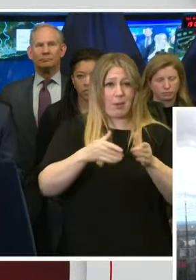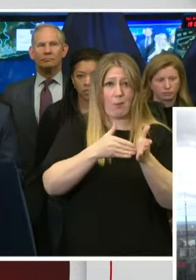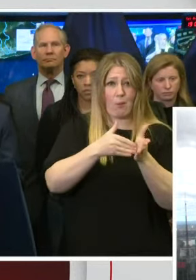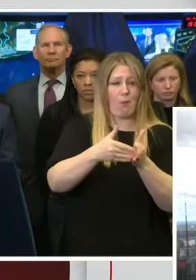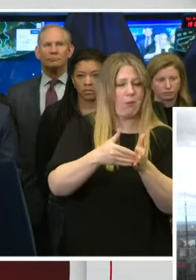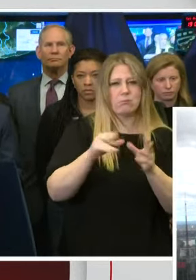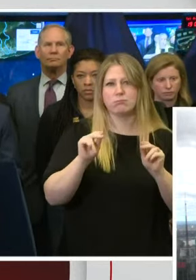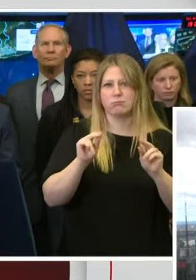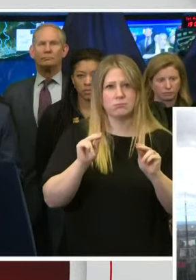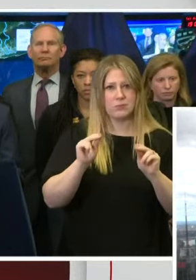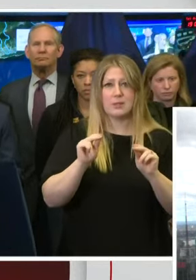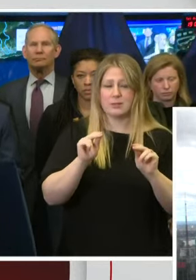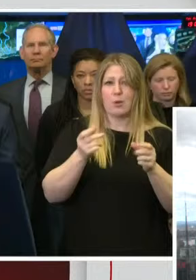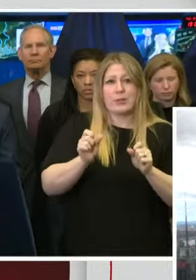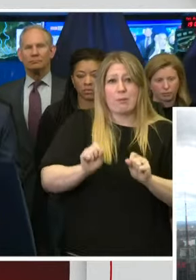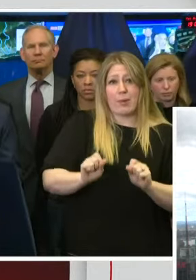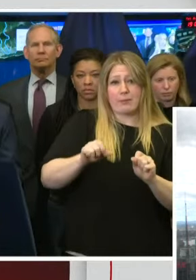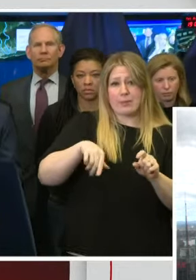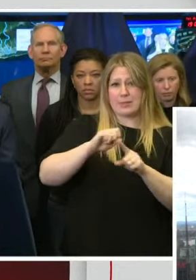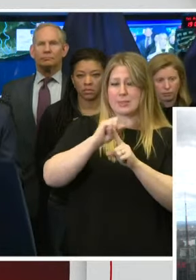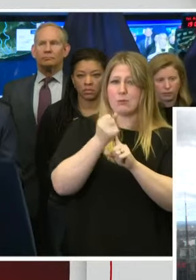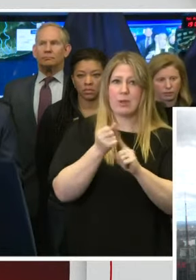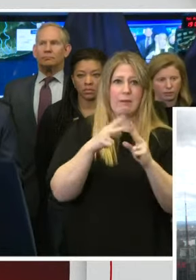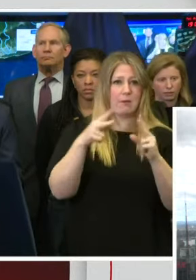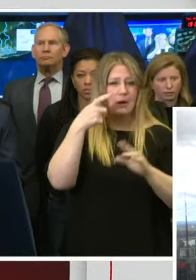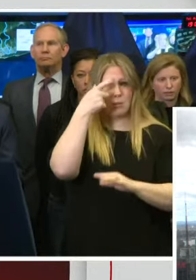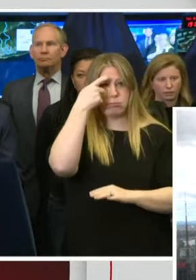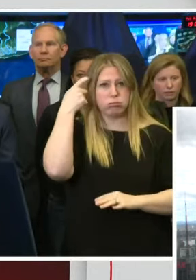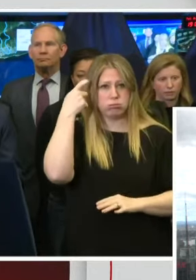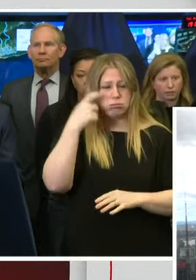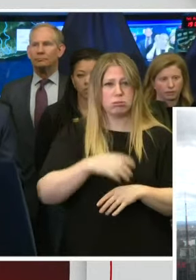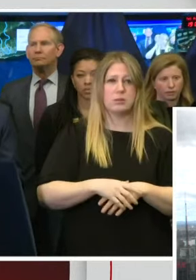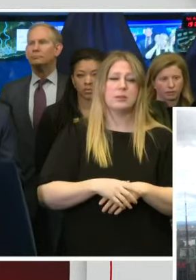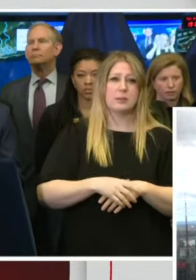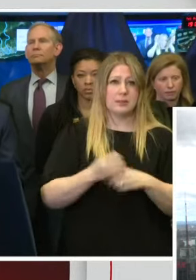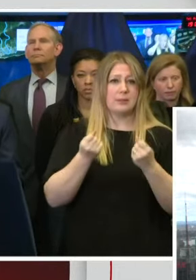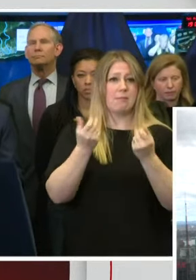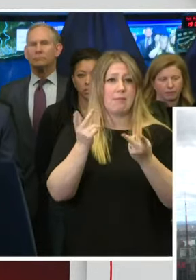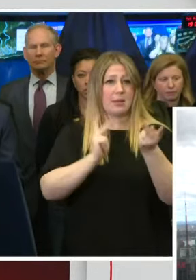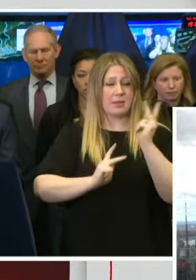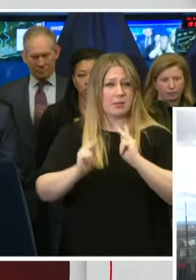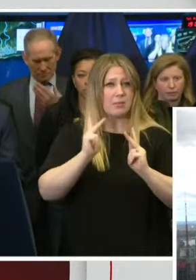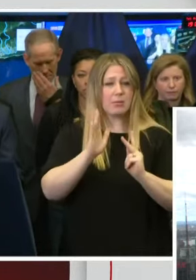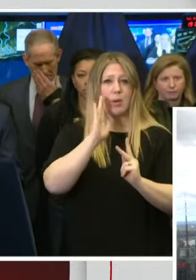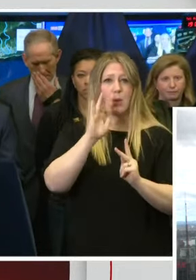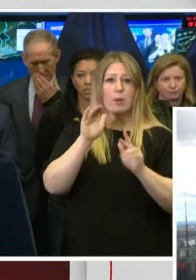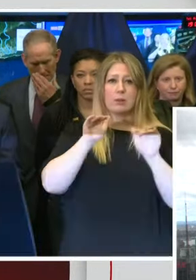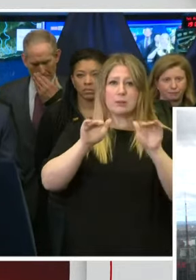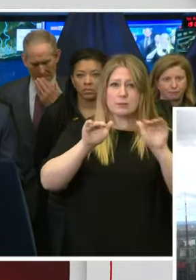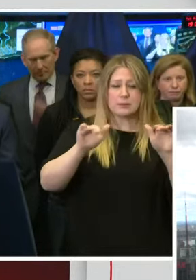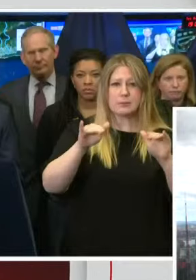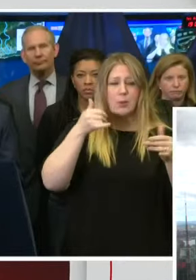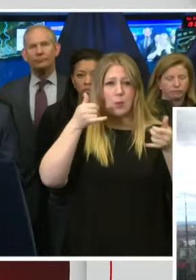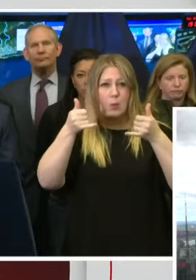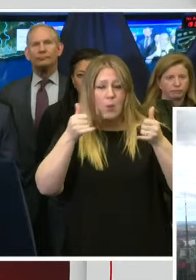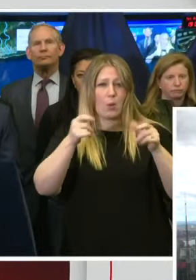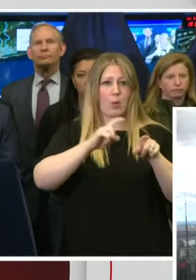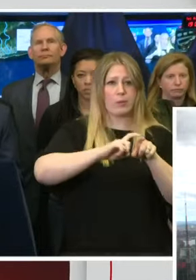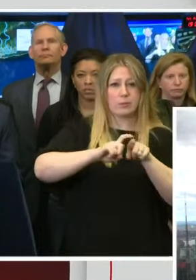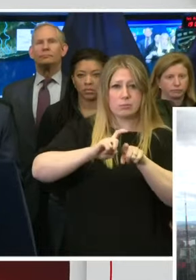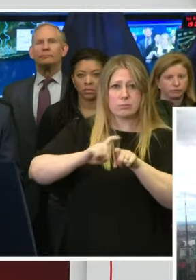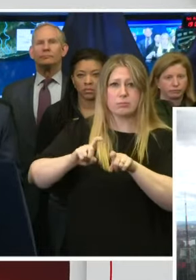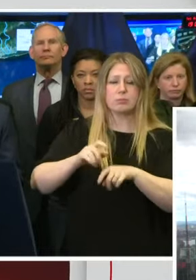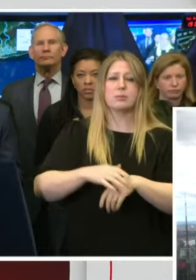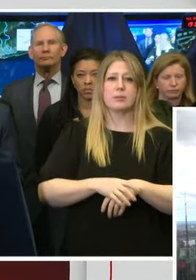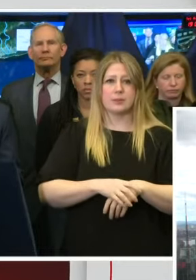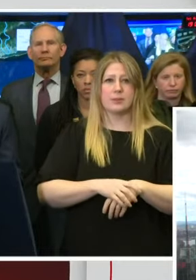of texts, calls, and inquiries that people sent out to not only our administration, but to family members